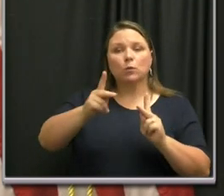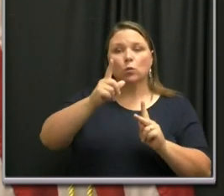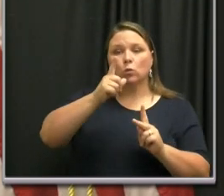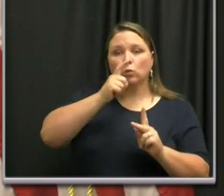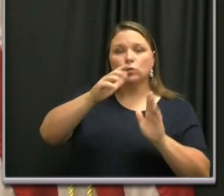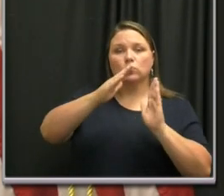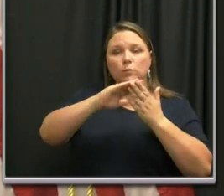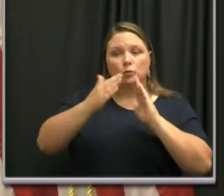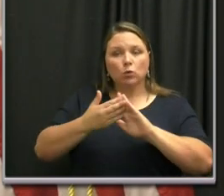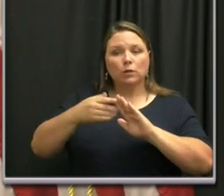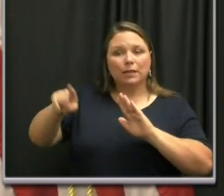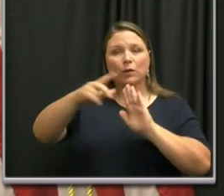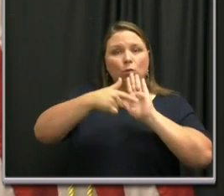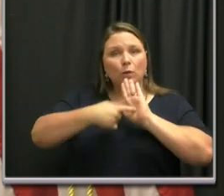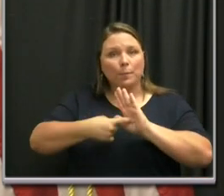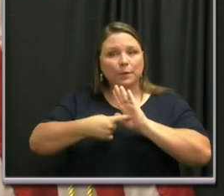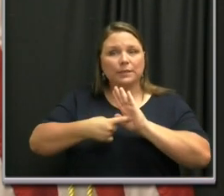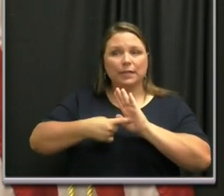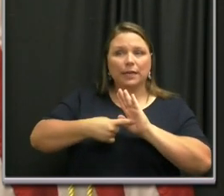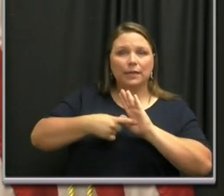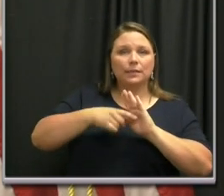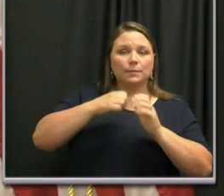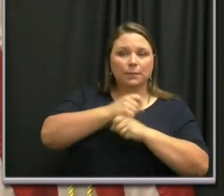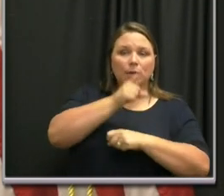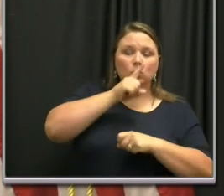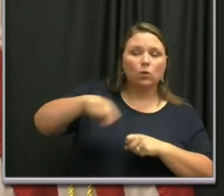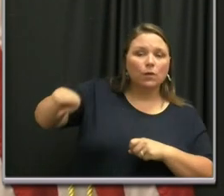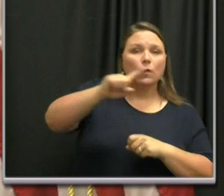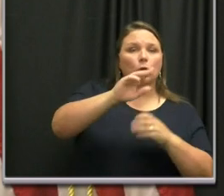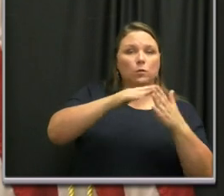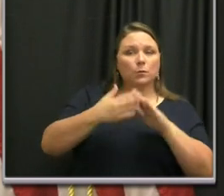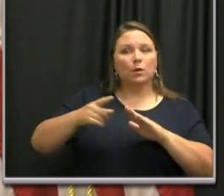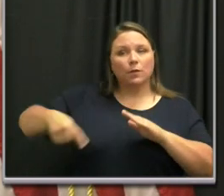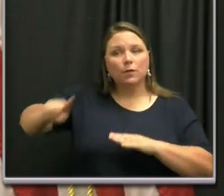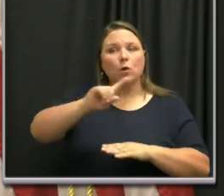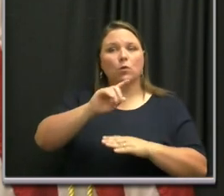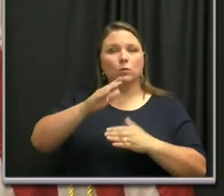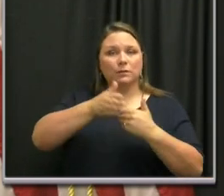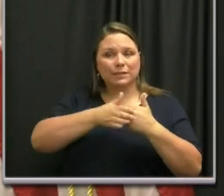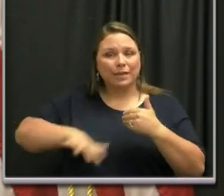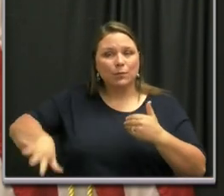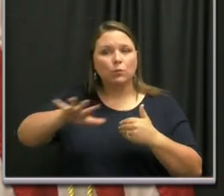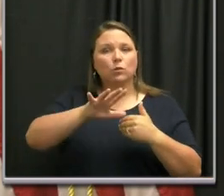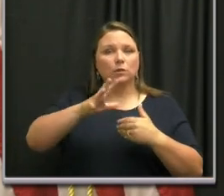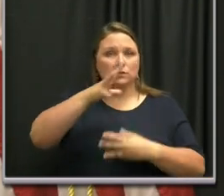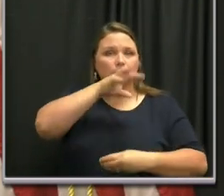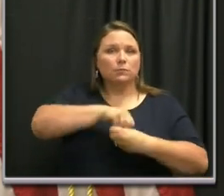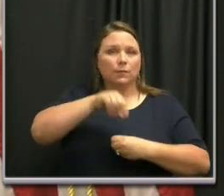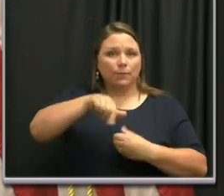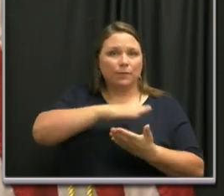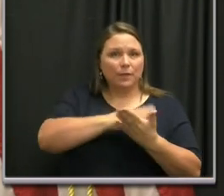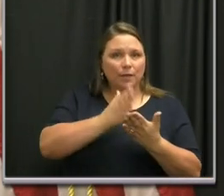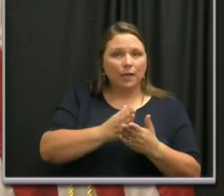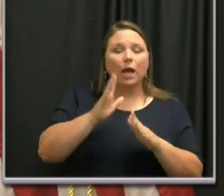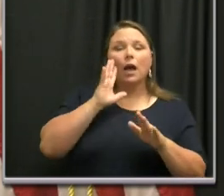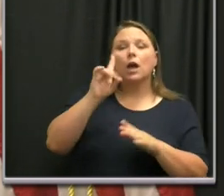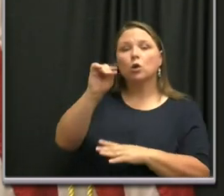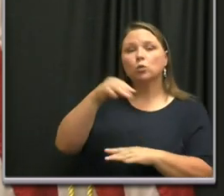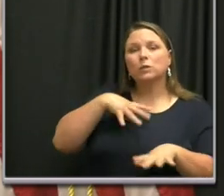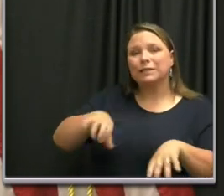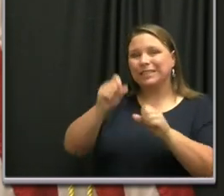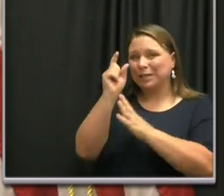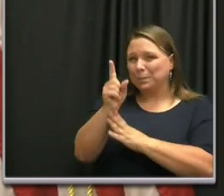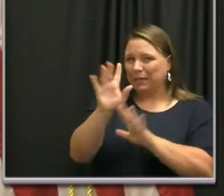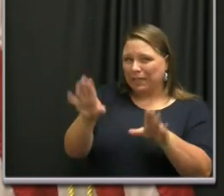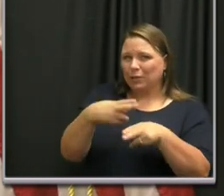and make sure those communities and those neighborhoods' voices are felt in this budget. I do want to spend just a minute